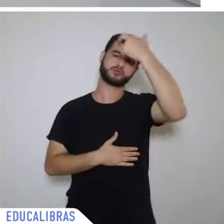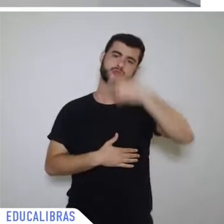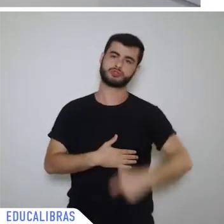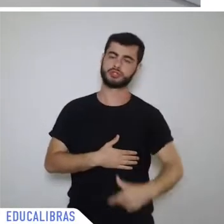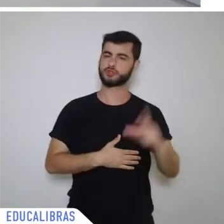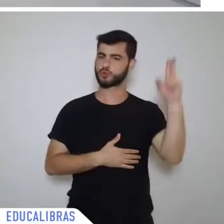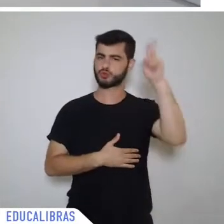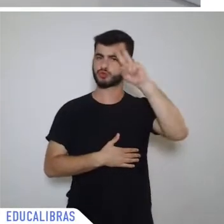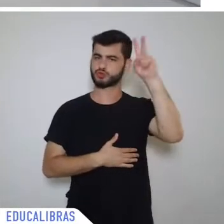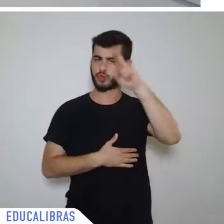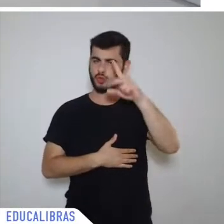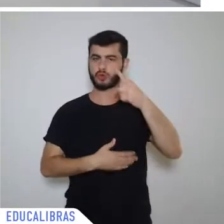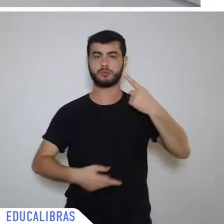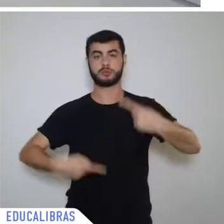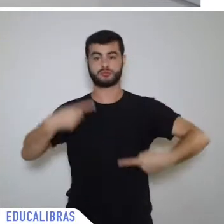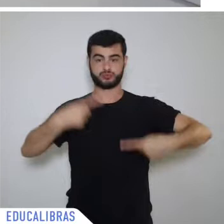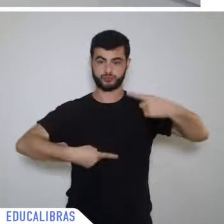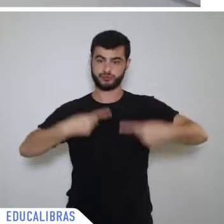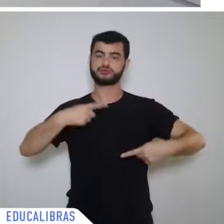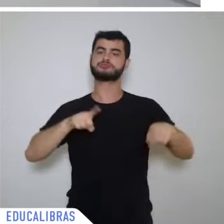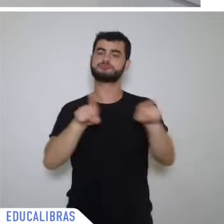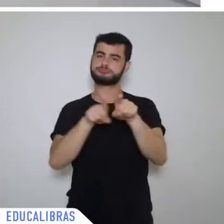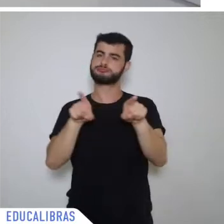subject of pluriracialism.